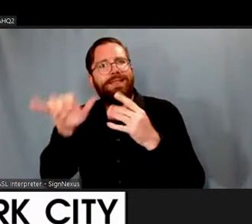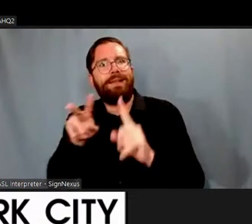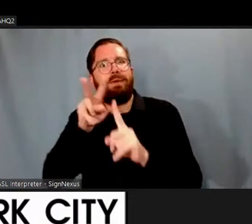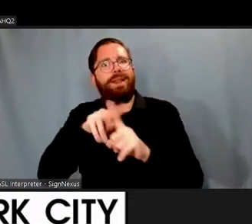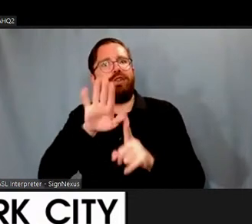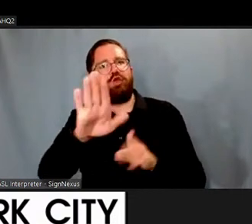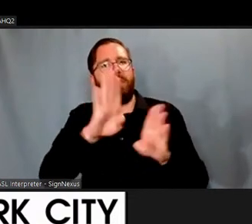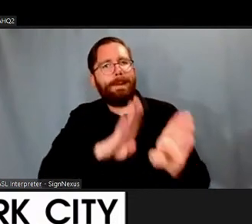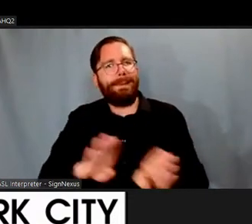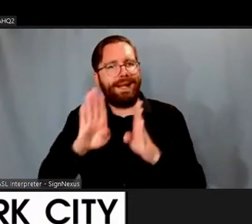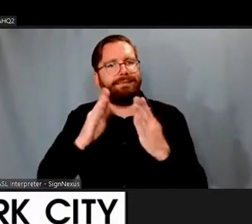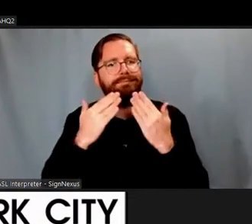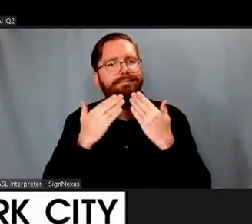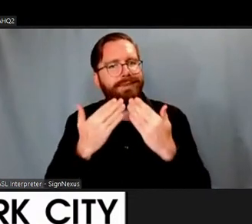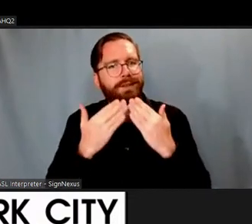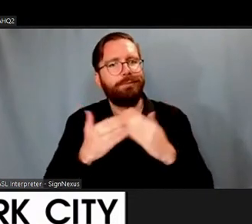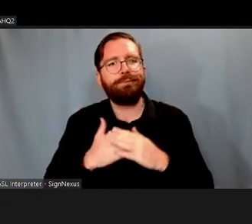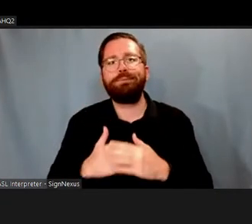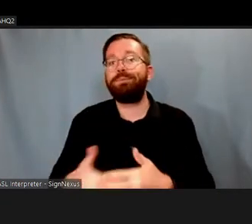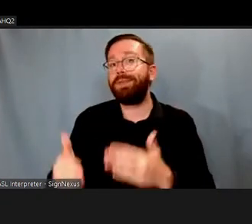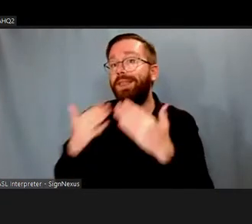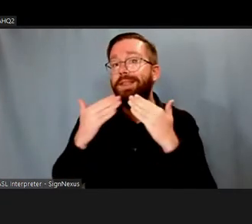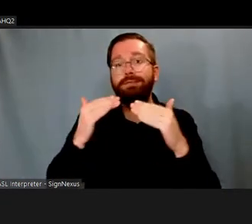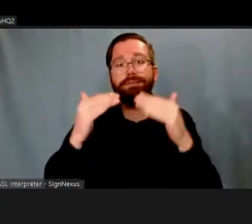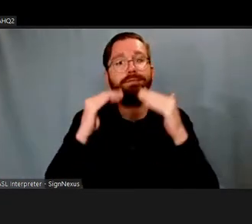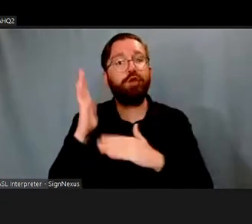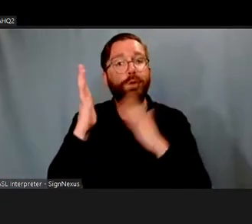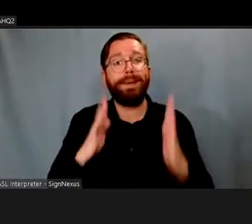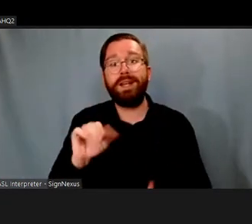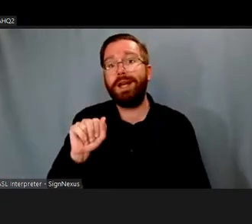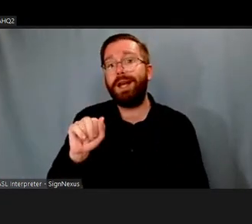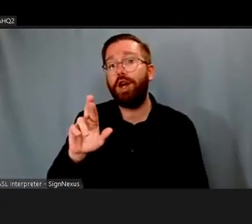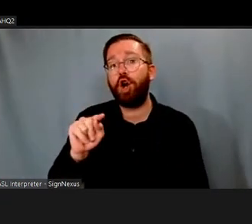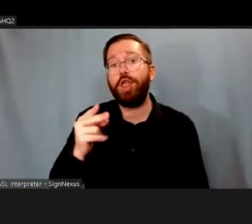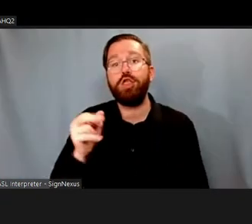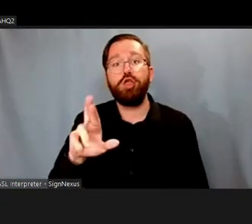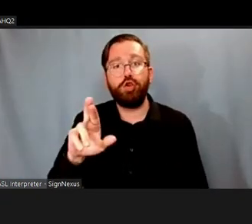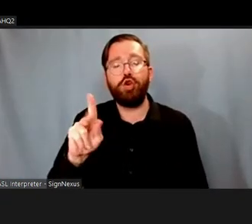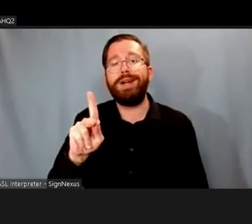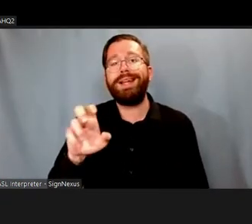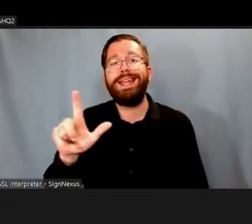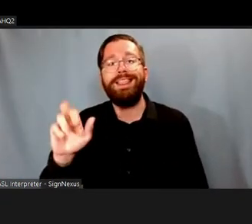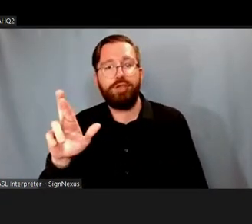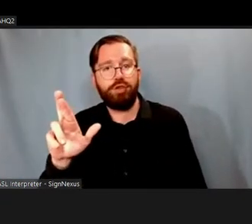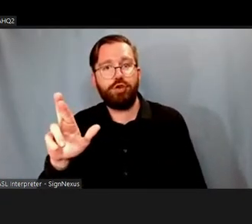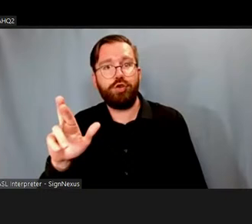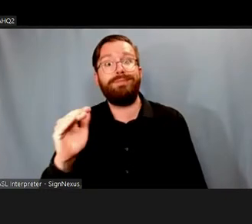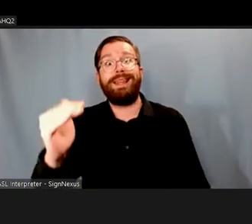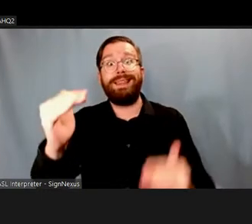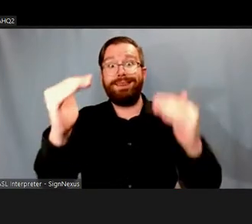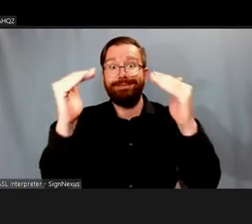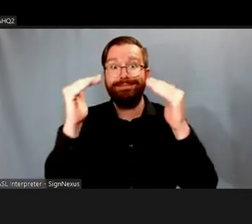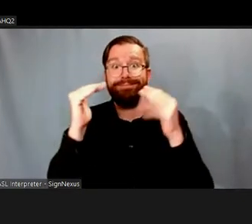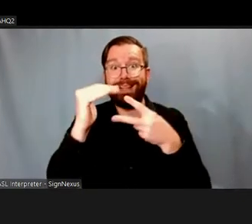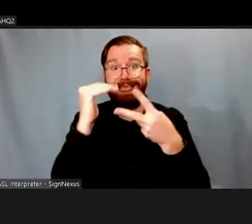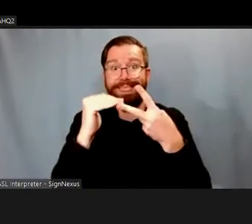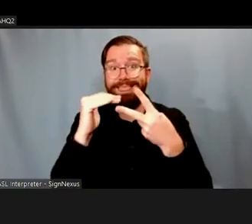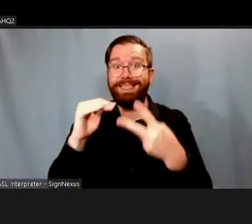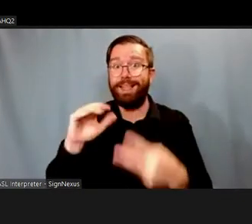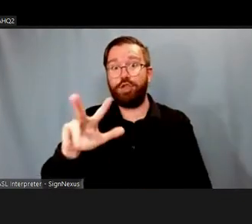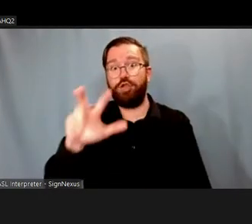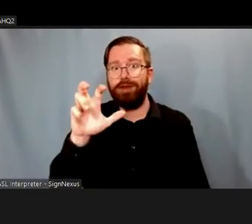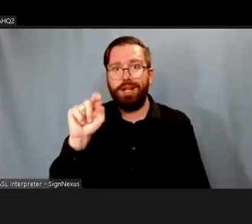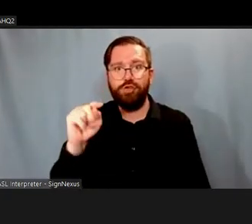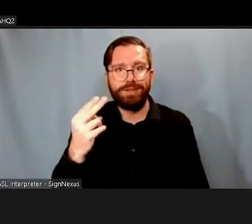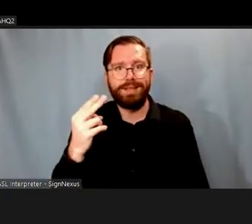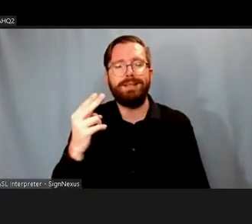thank you our next speaker is arthur keeler followed by our 300th speaker cap on the